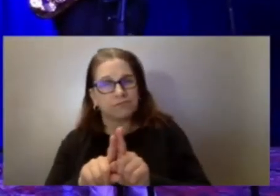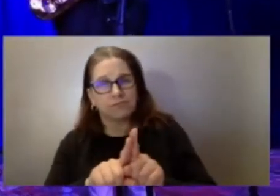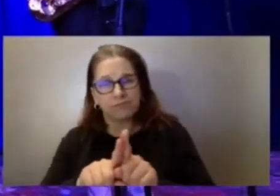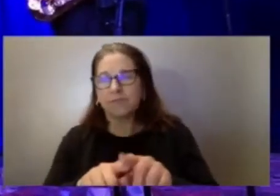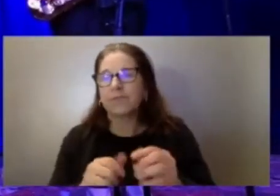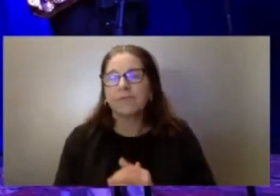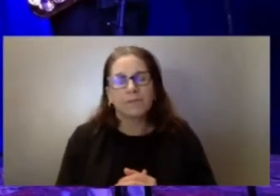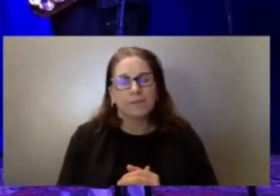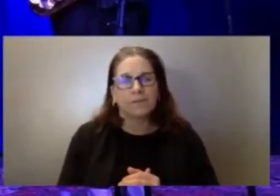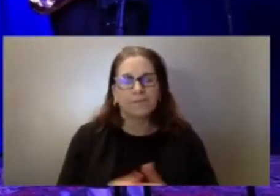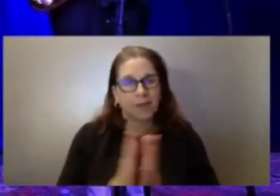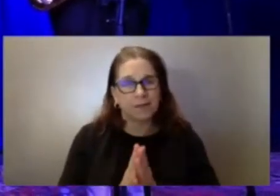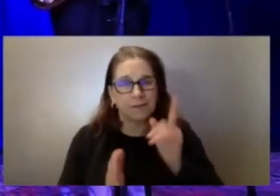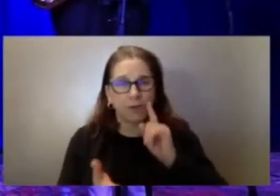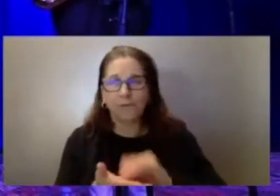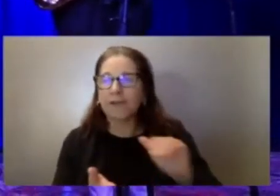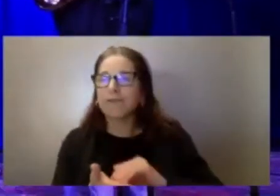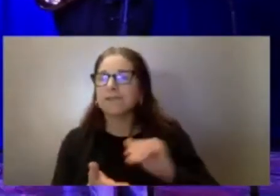upon them.